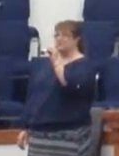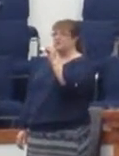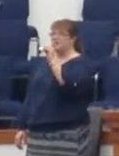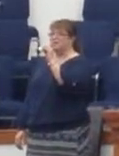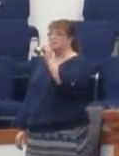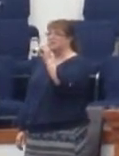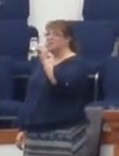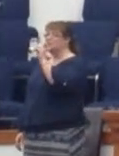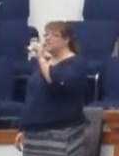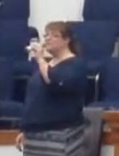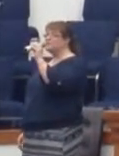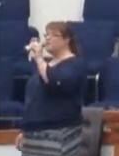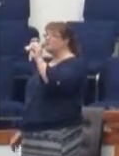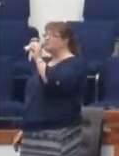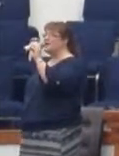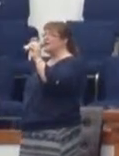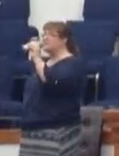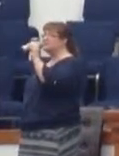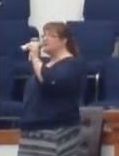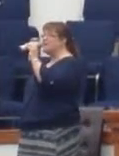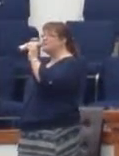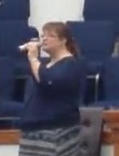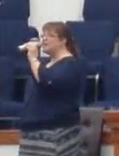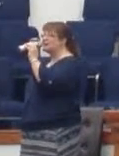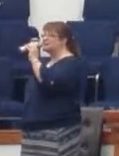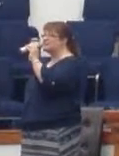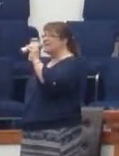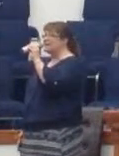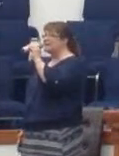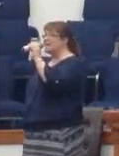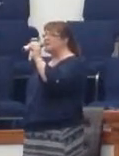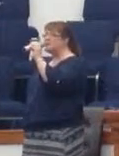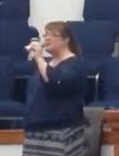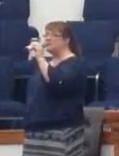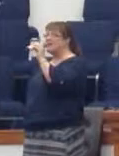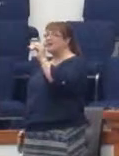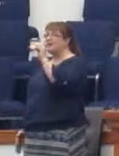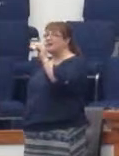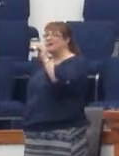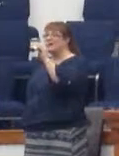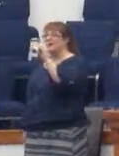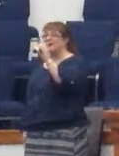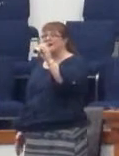startled with amazement when that fourth man stopped and said his name out